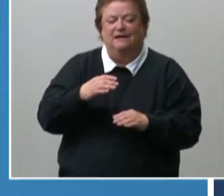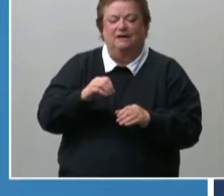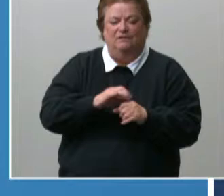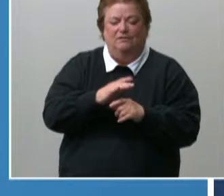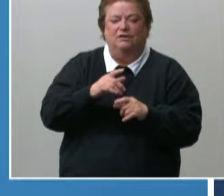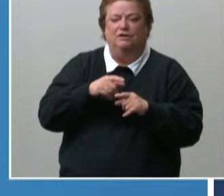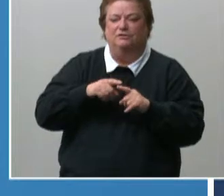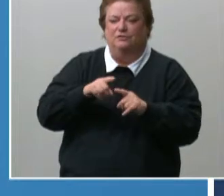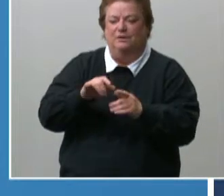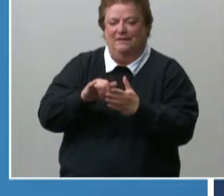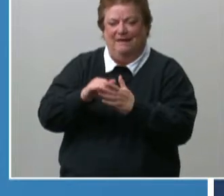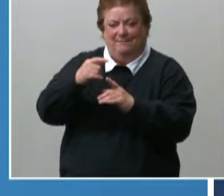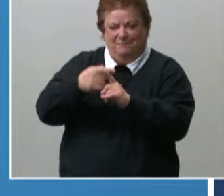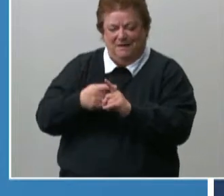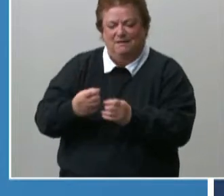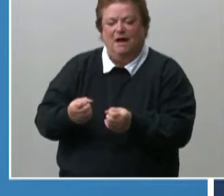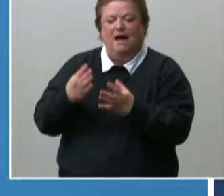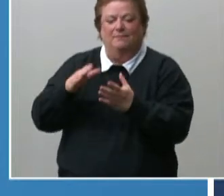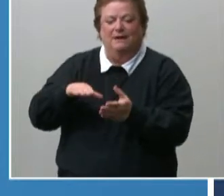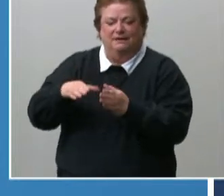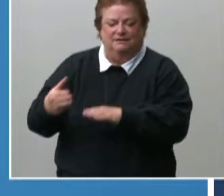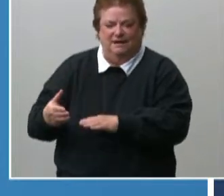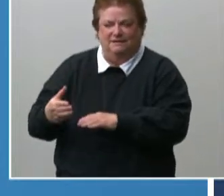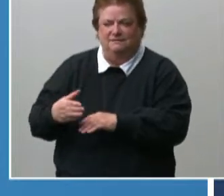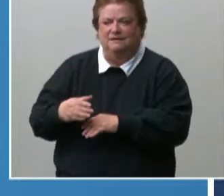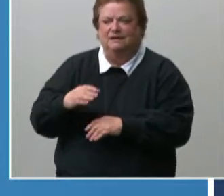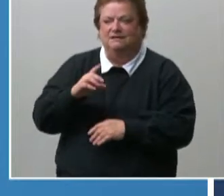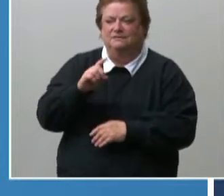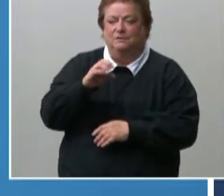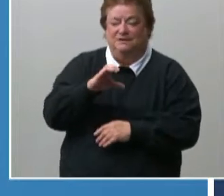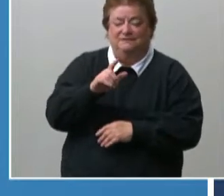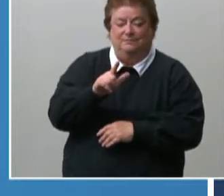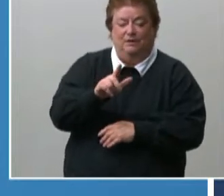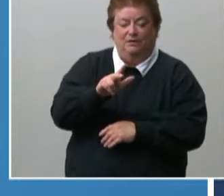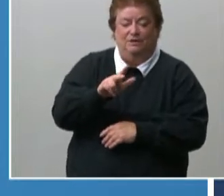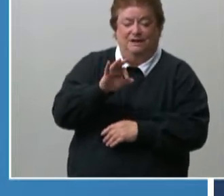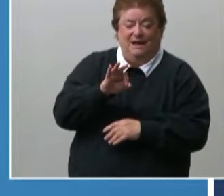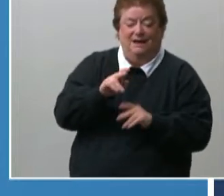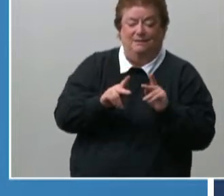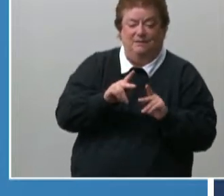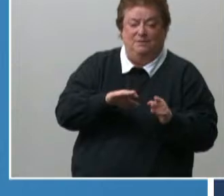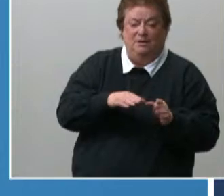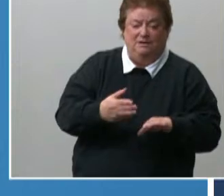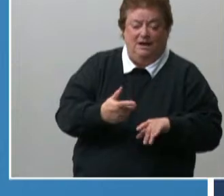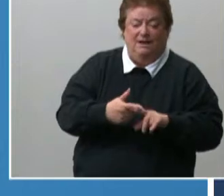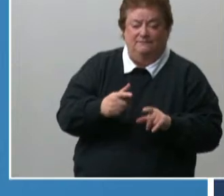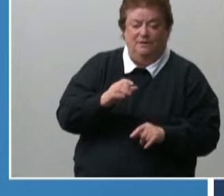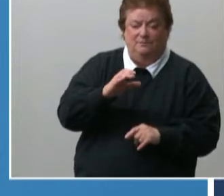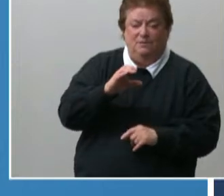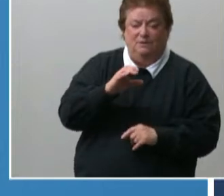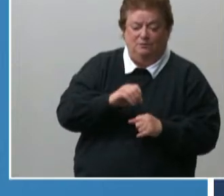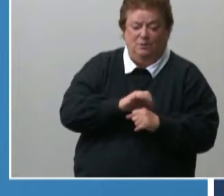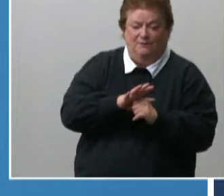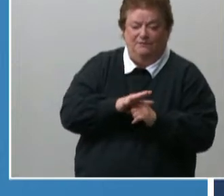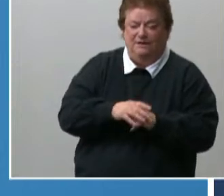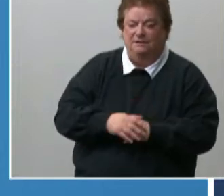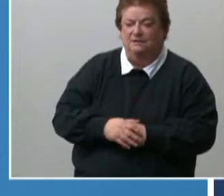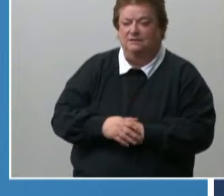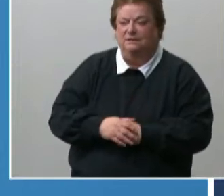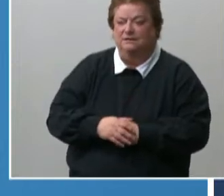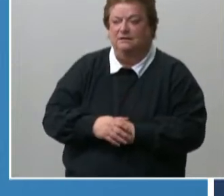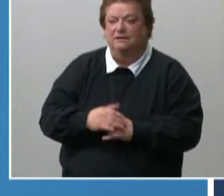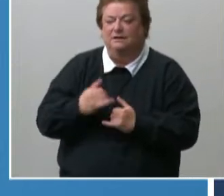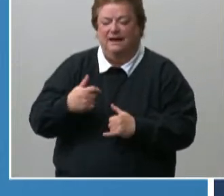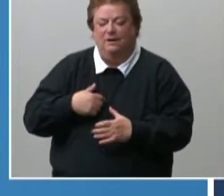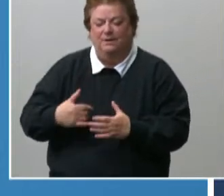month. For example, in December, 39 individuals died of COVID-19. Second, we've incorporated